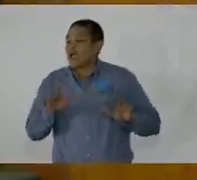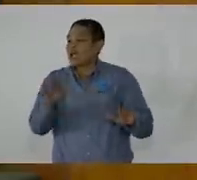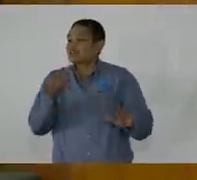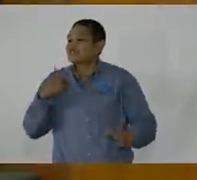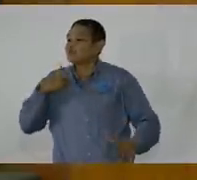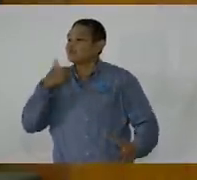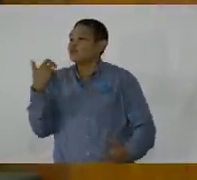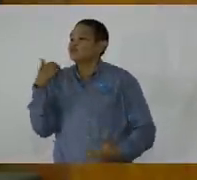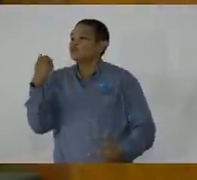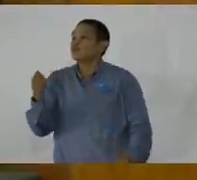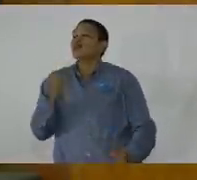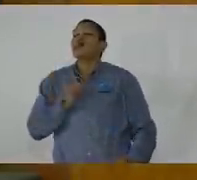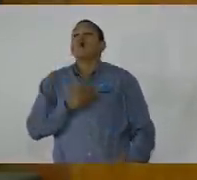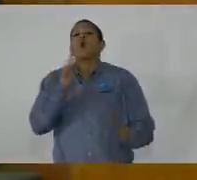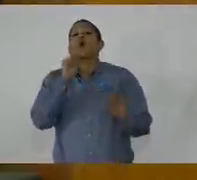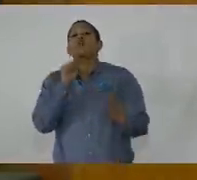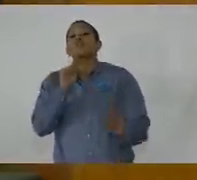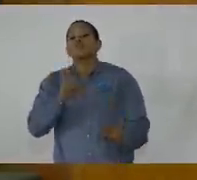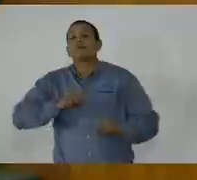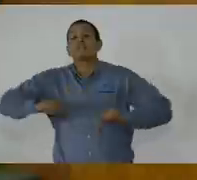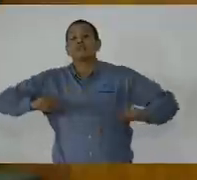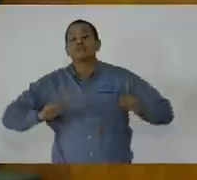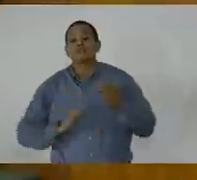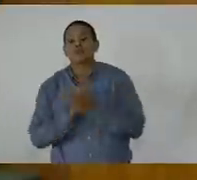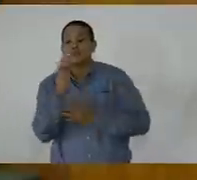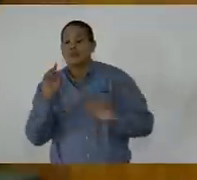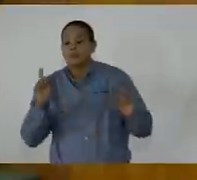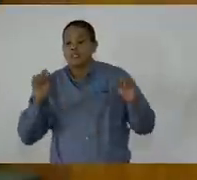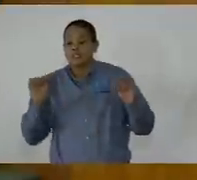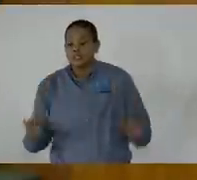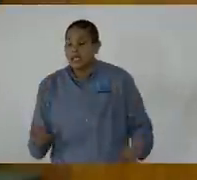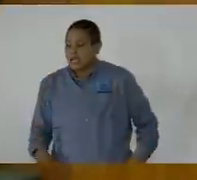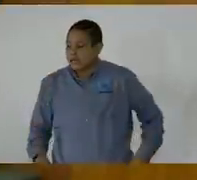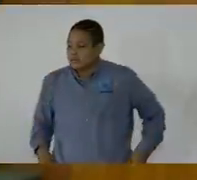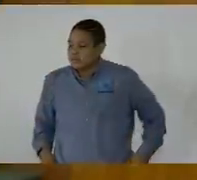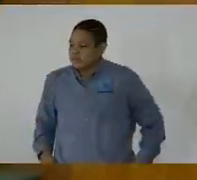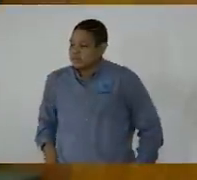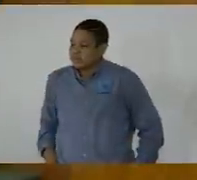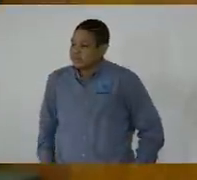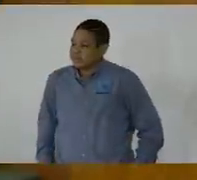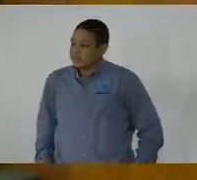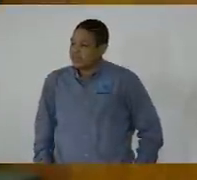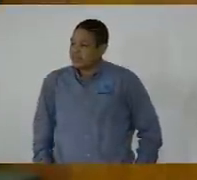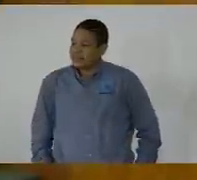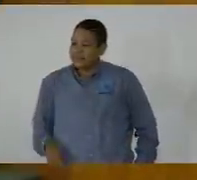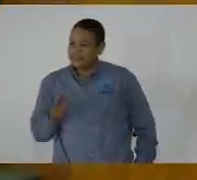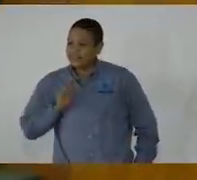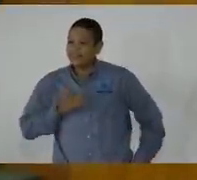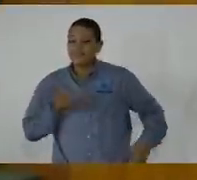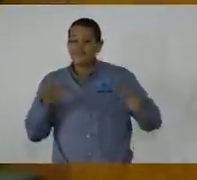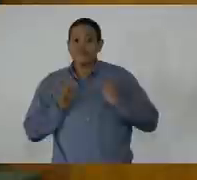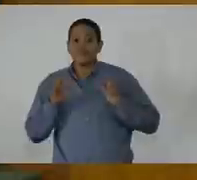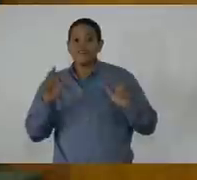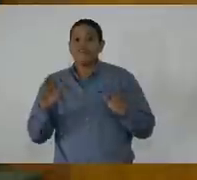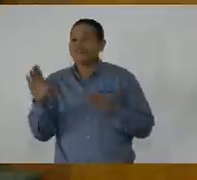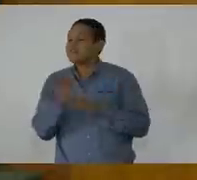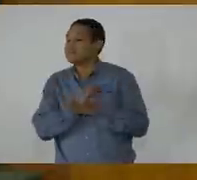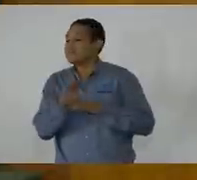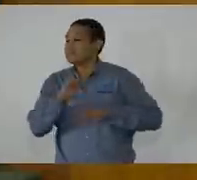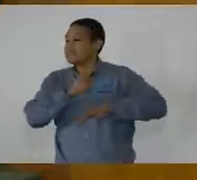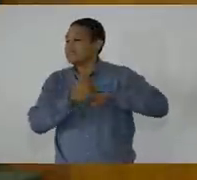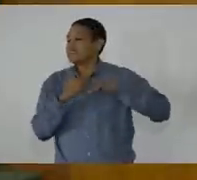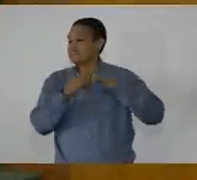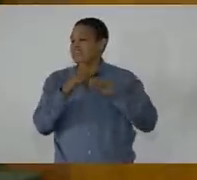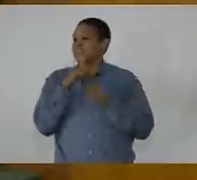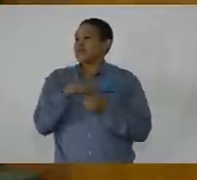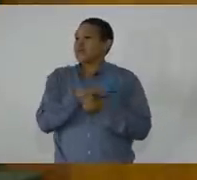our responsiveness and resilience. That's right. All right. Good boy, that's it. To our investors, entrepreneurs, local